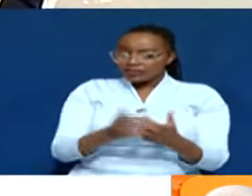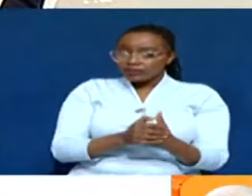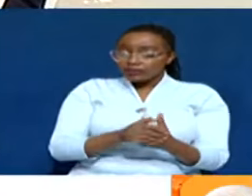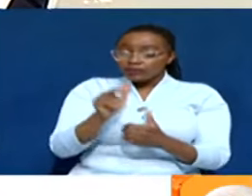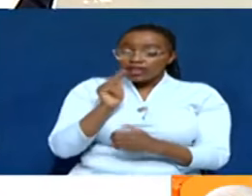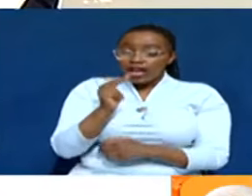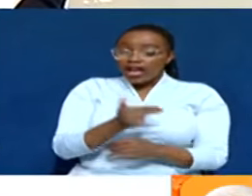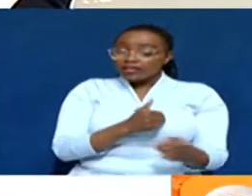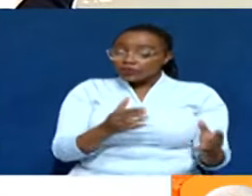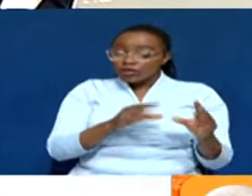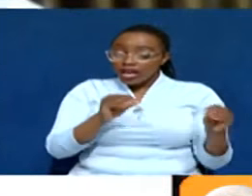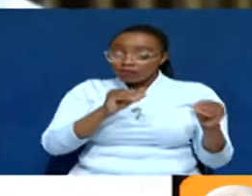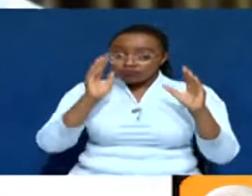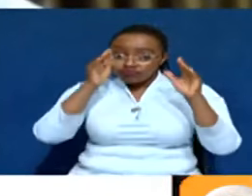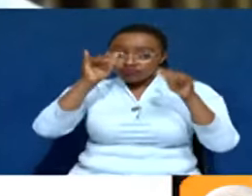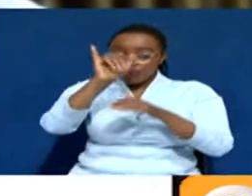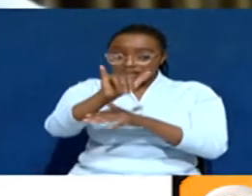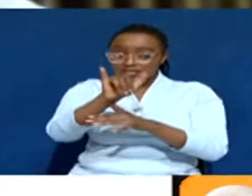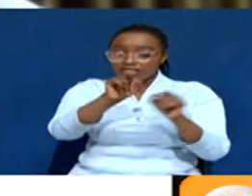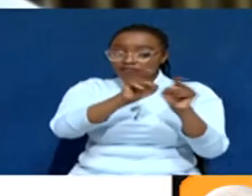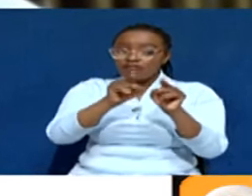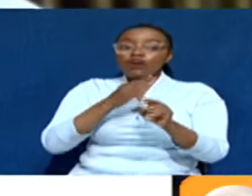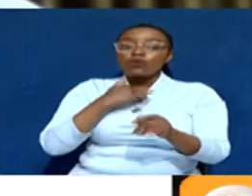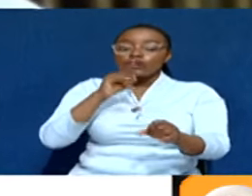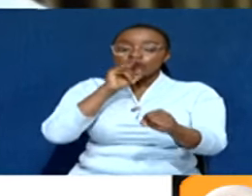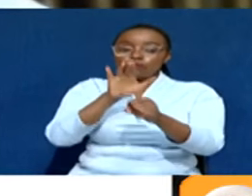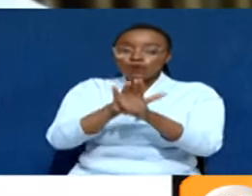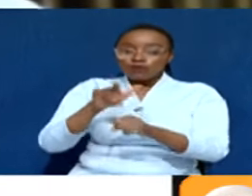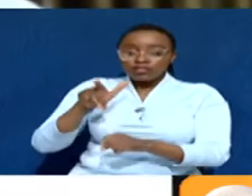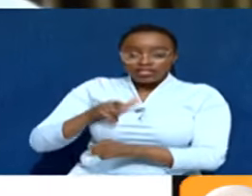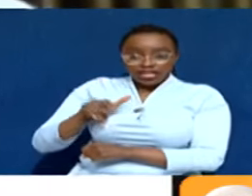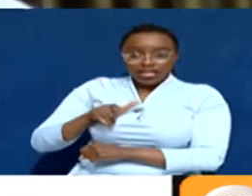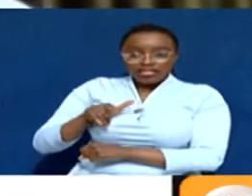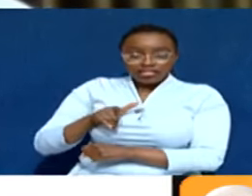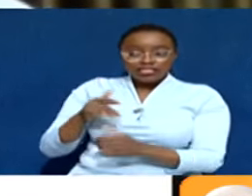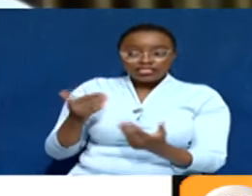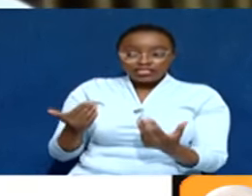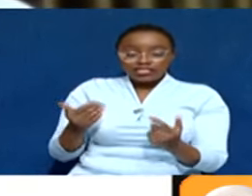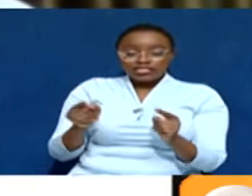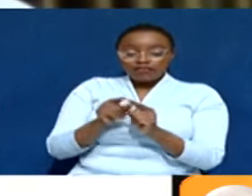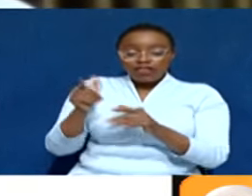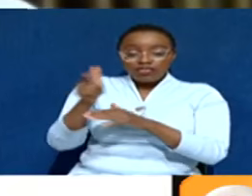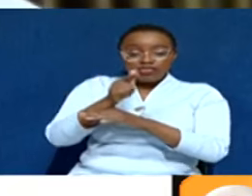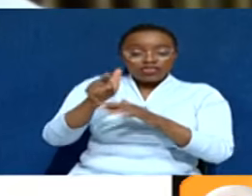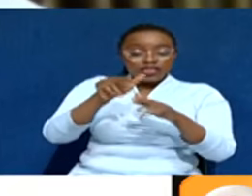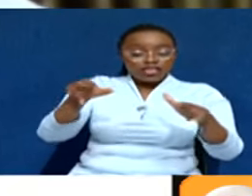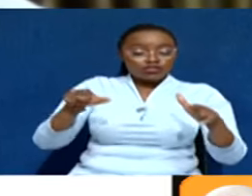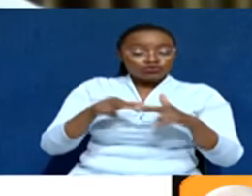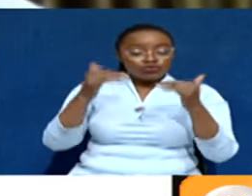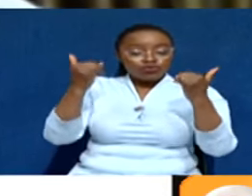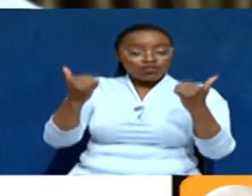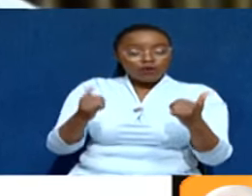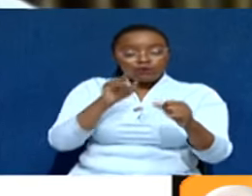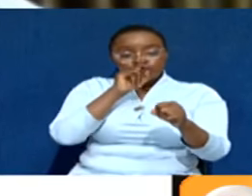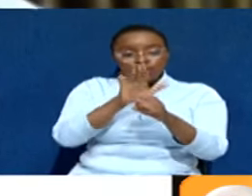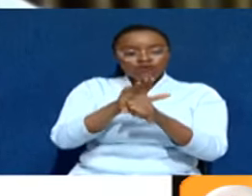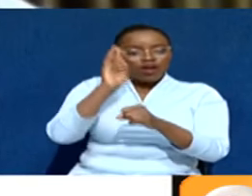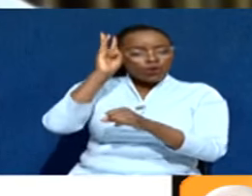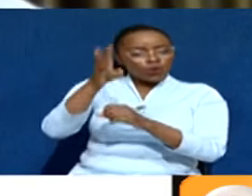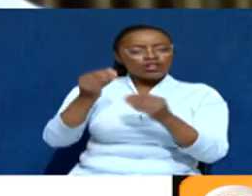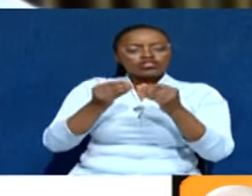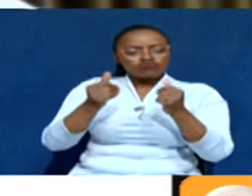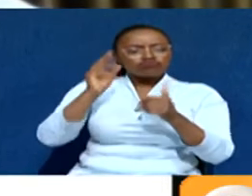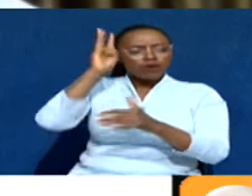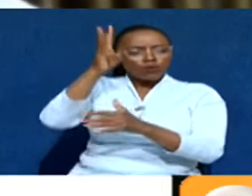That is where we are going, Jeff. And I want to assure the ladies in the studio now that we are going to fix